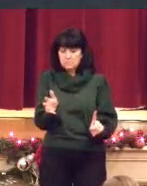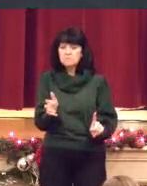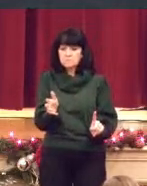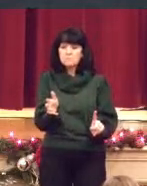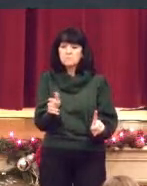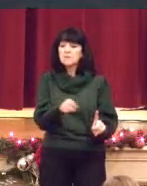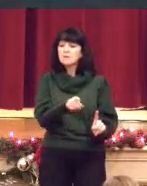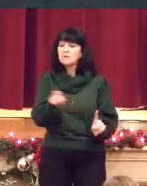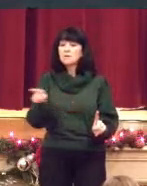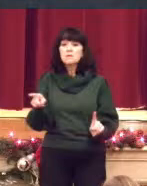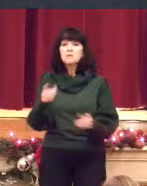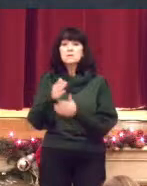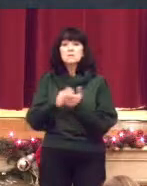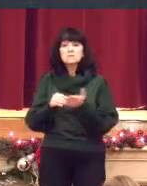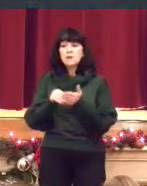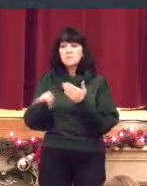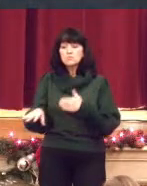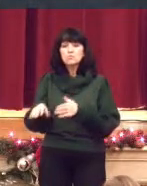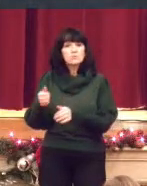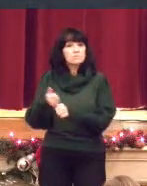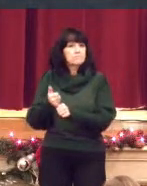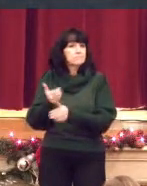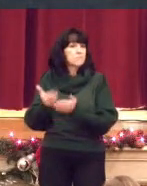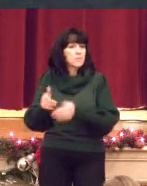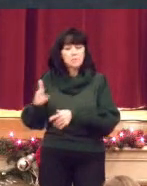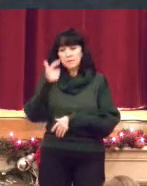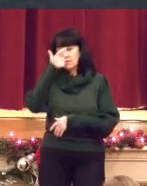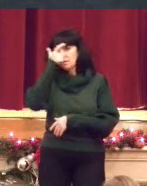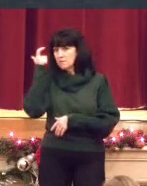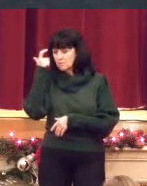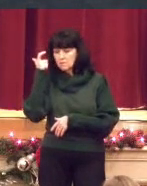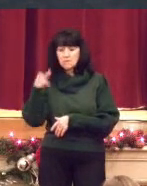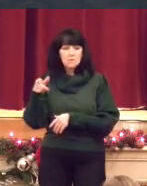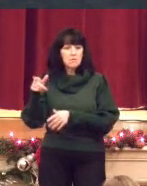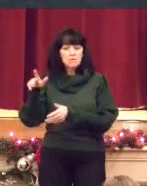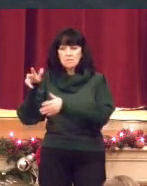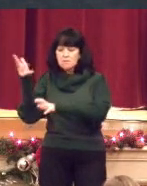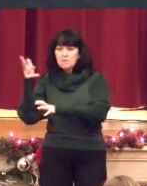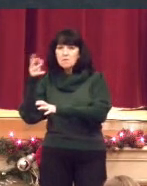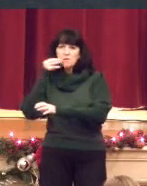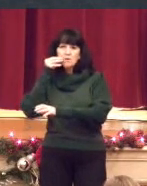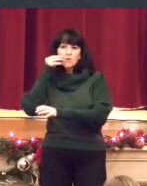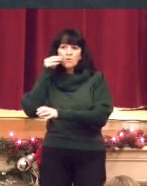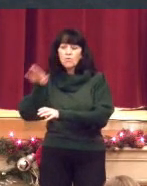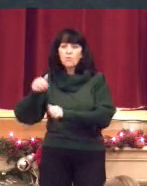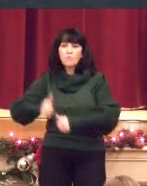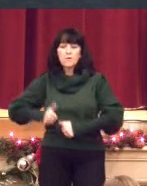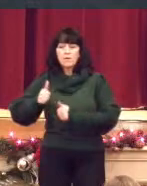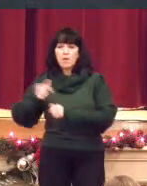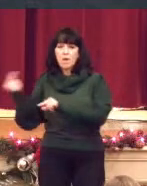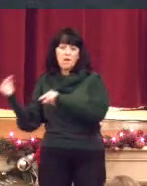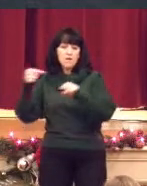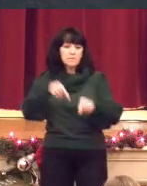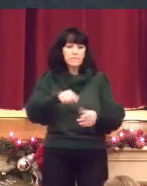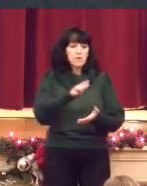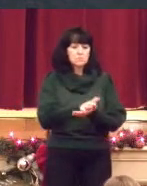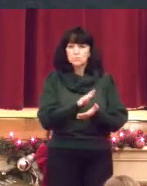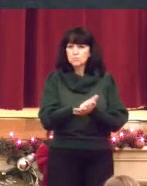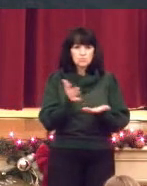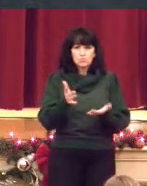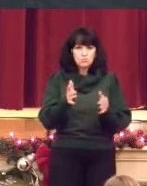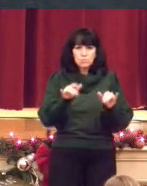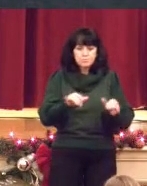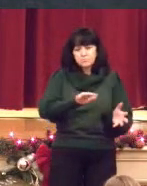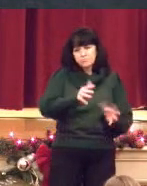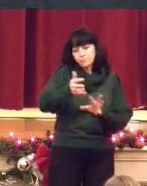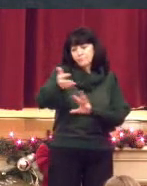they're experiencing some kind of trauma that ends up in them acting up and interfering with learning in general and climate. I